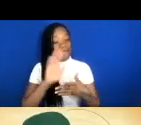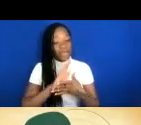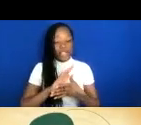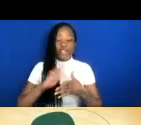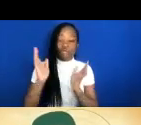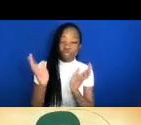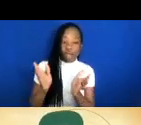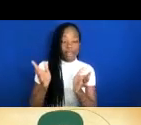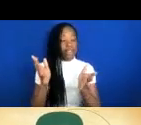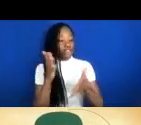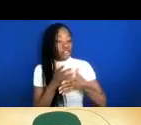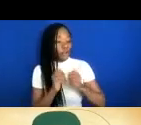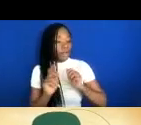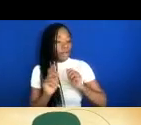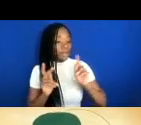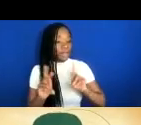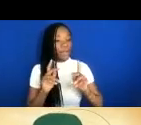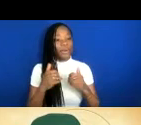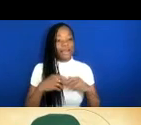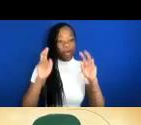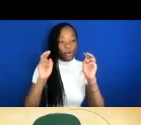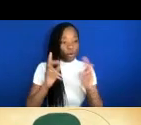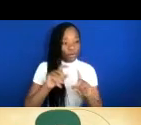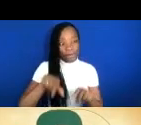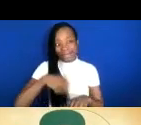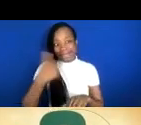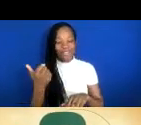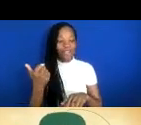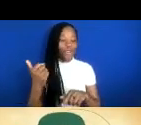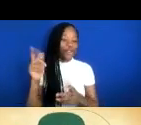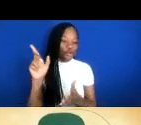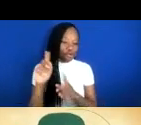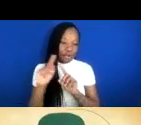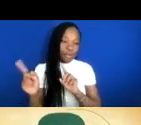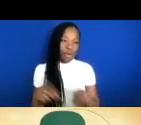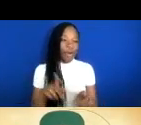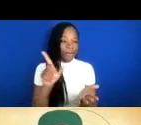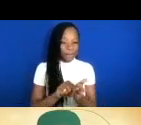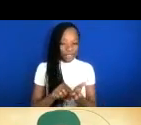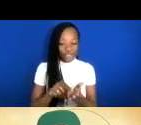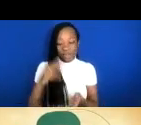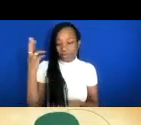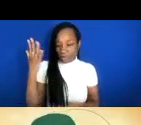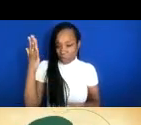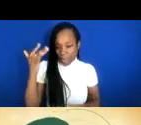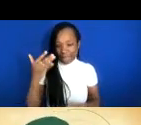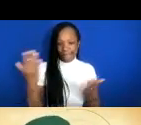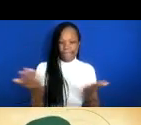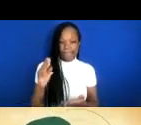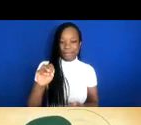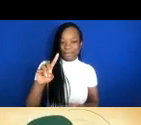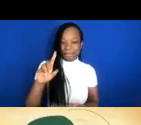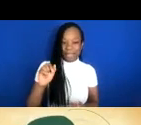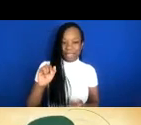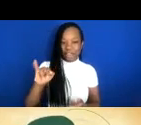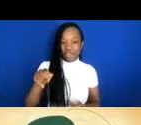as well as a quote that comes from an entirely different report. The reason why is because in Media Justice, we include our people's stories as a